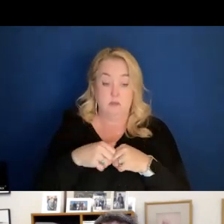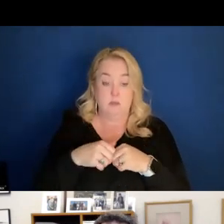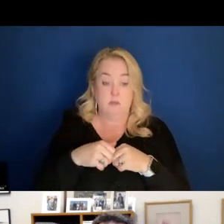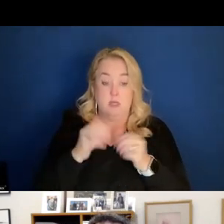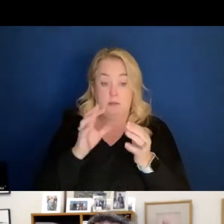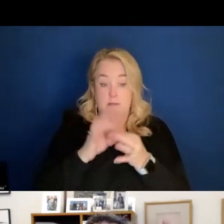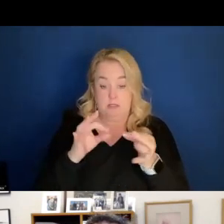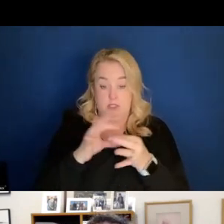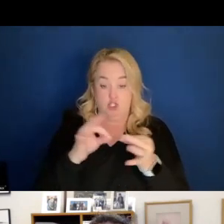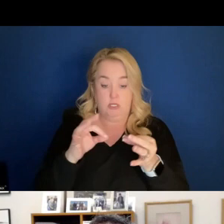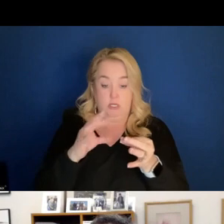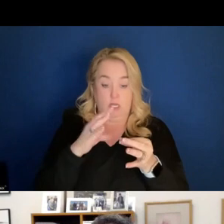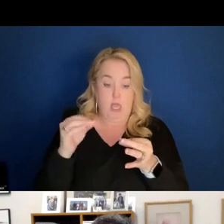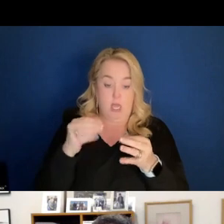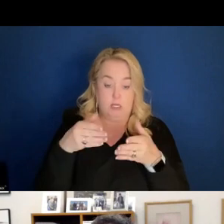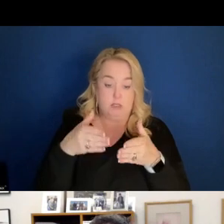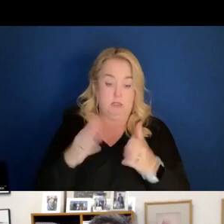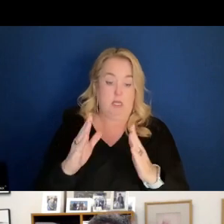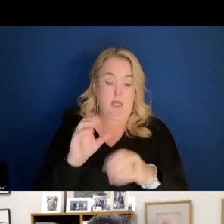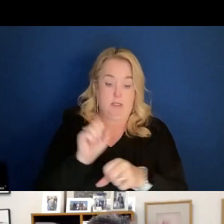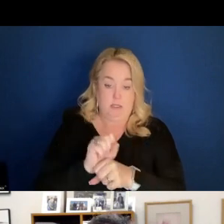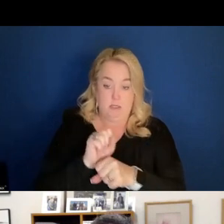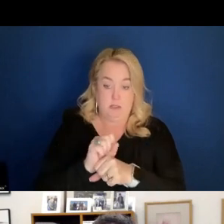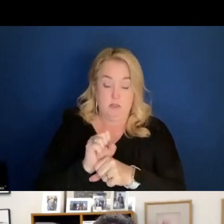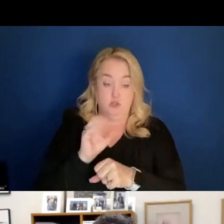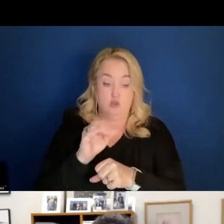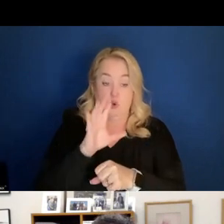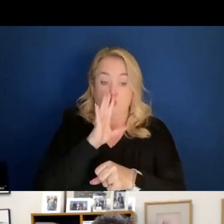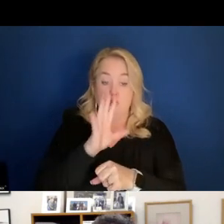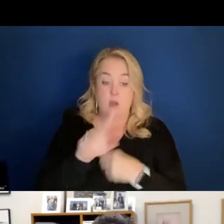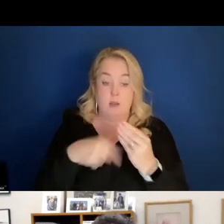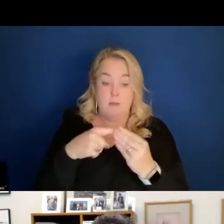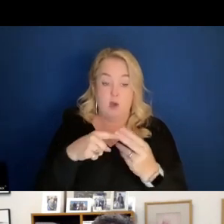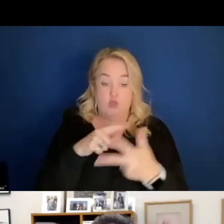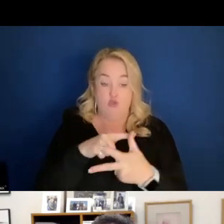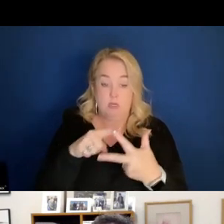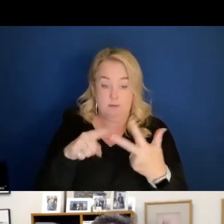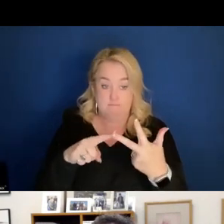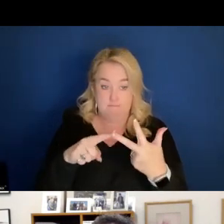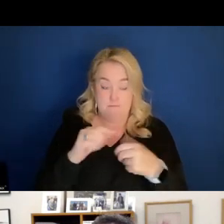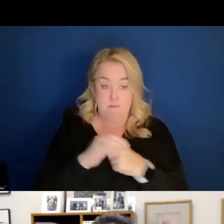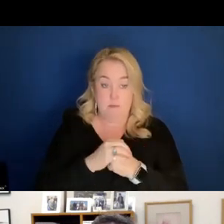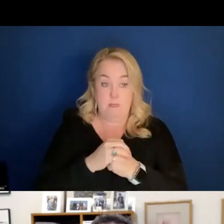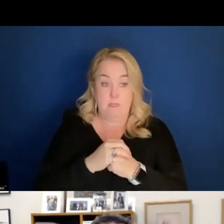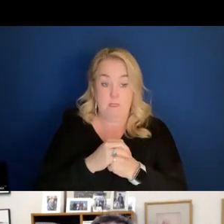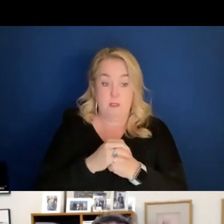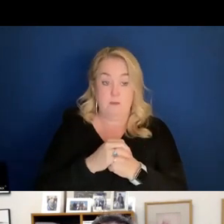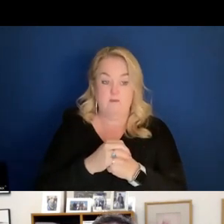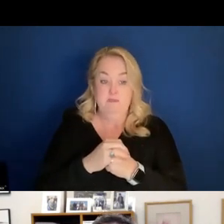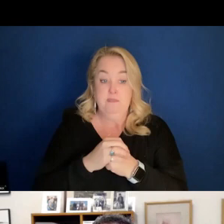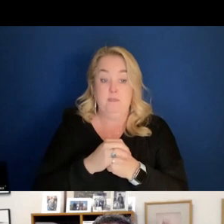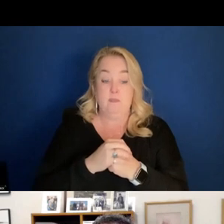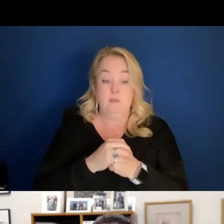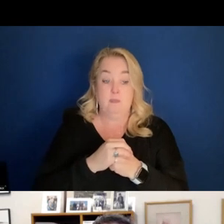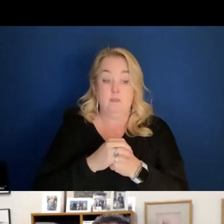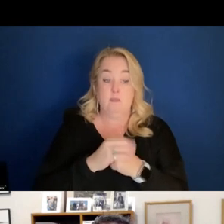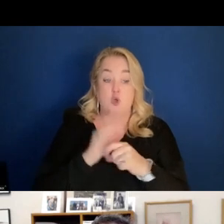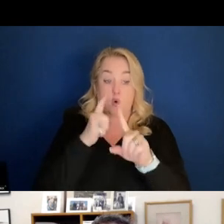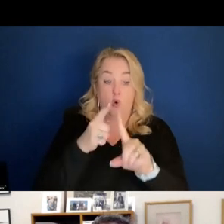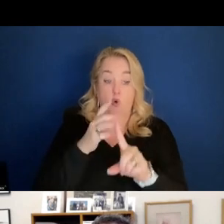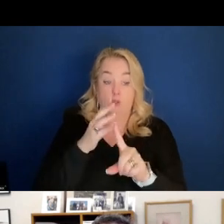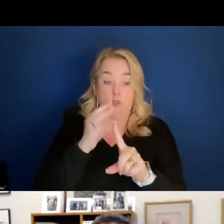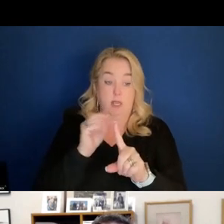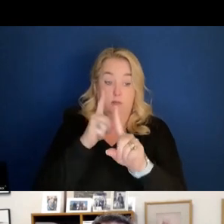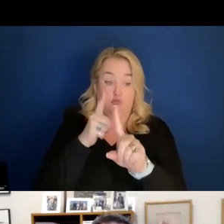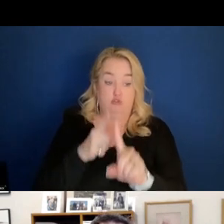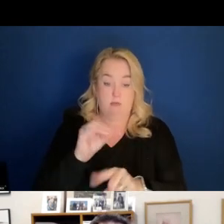messaging and tactics. So let's talk about these three issues. So let's talk about goals and